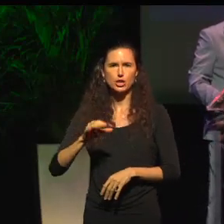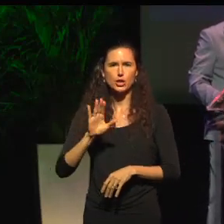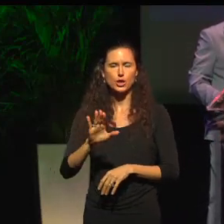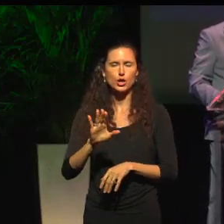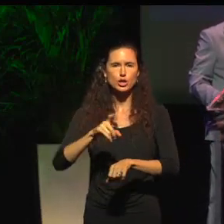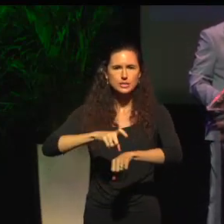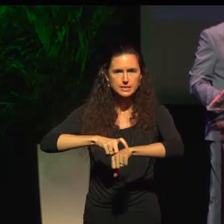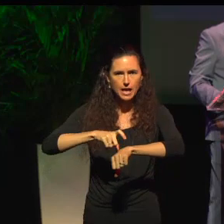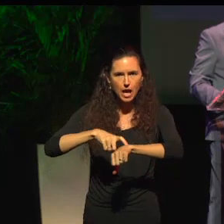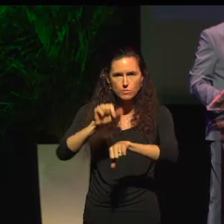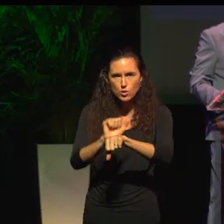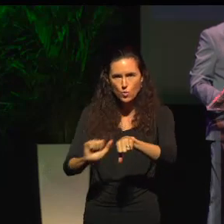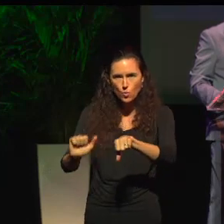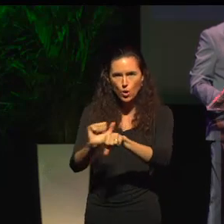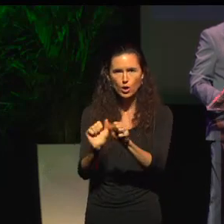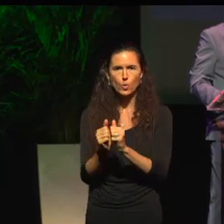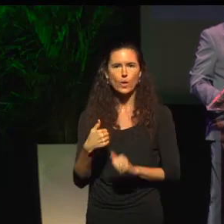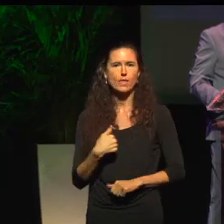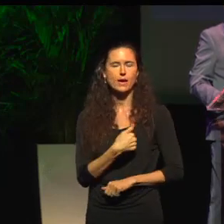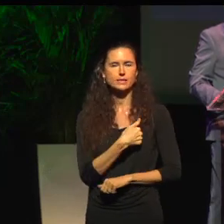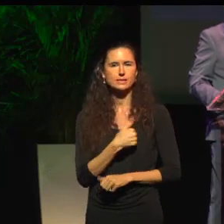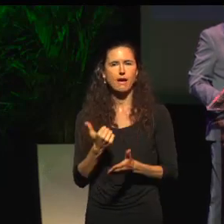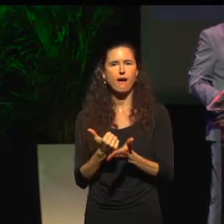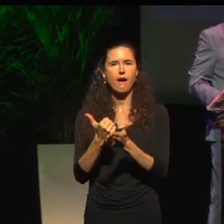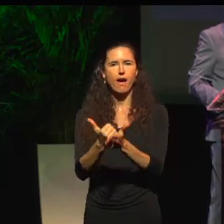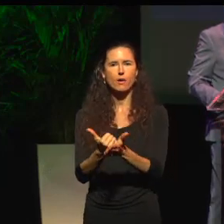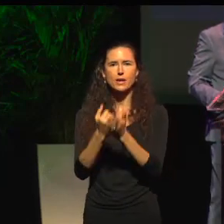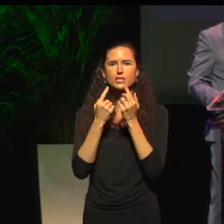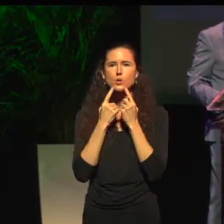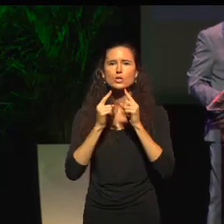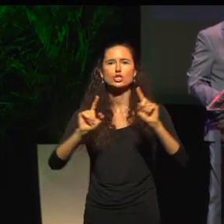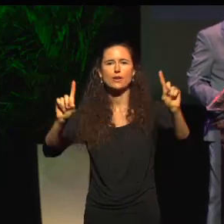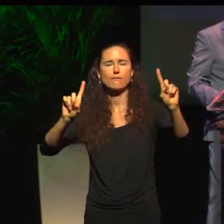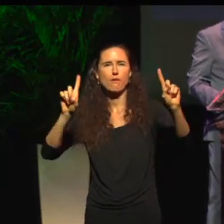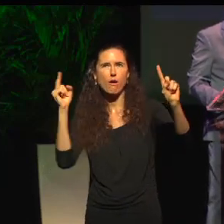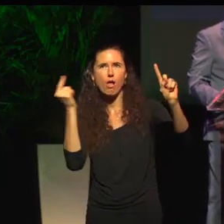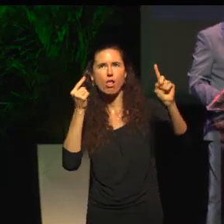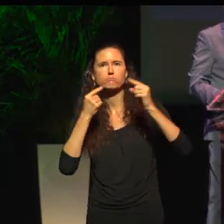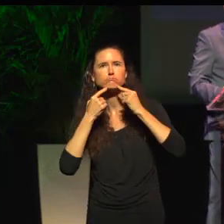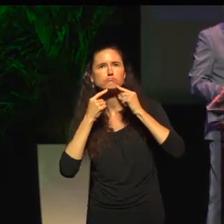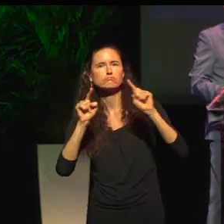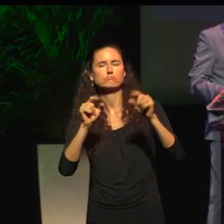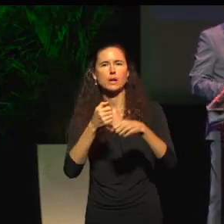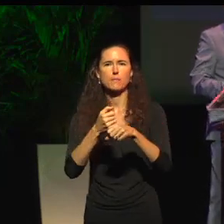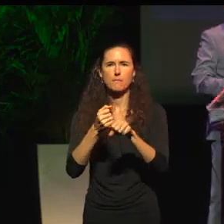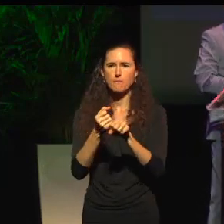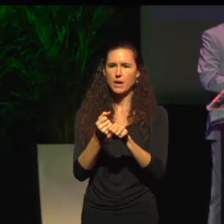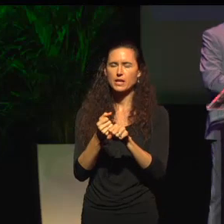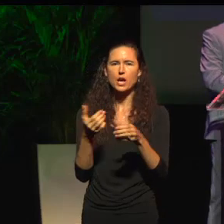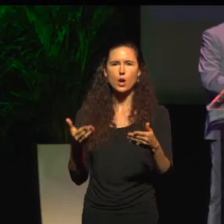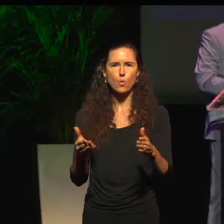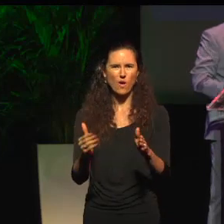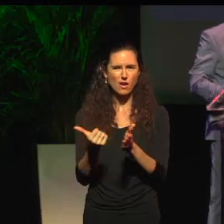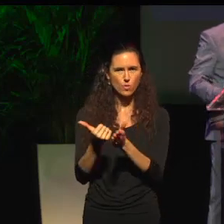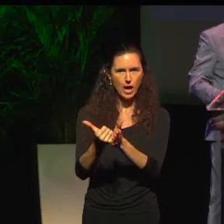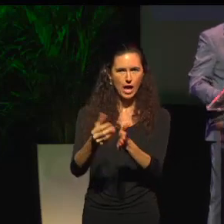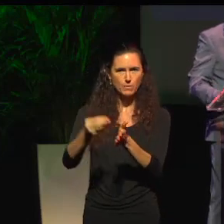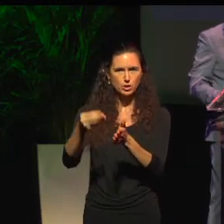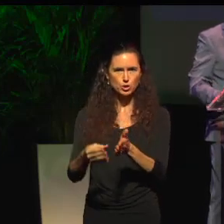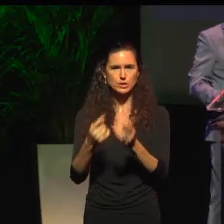valuable time to work alongside us, helping us to achieve our goals and making a way for our students to do the same.